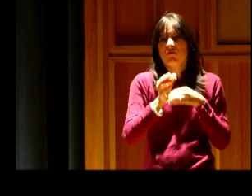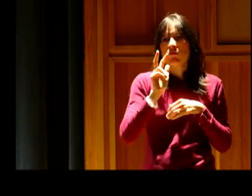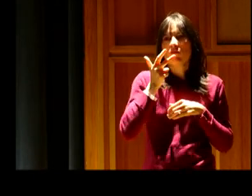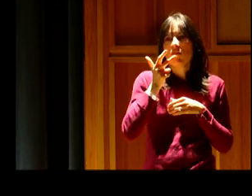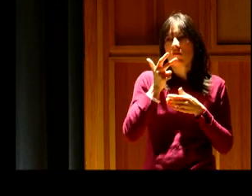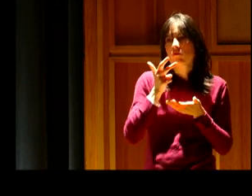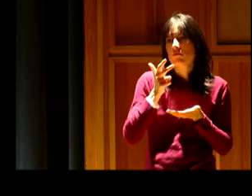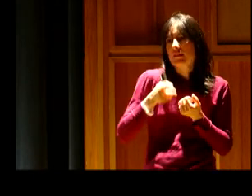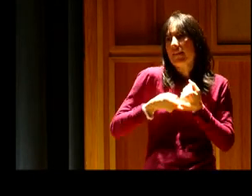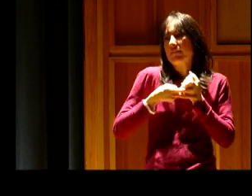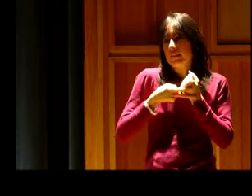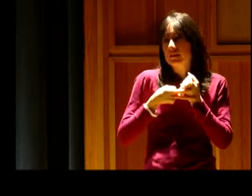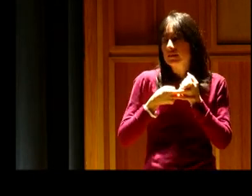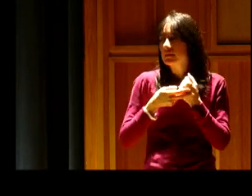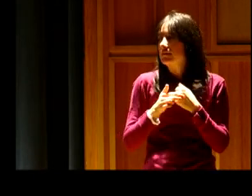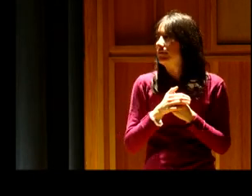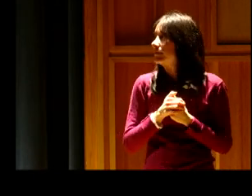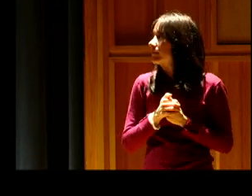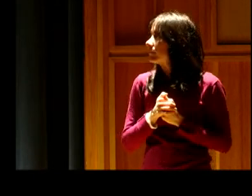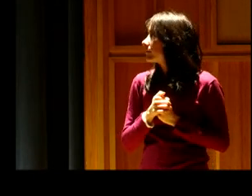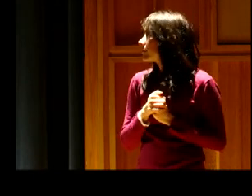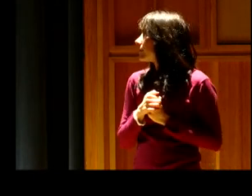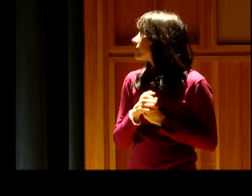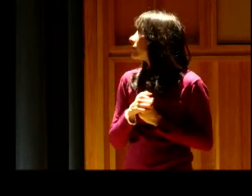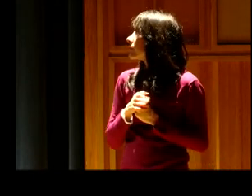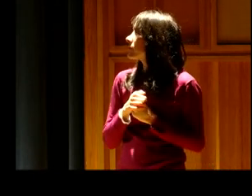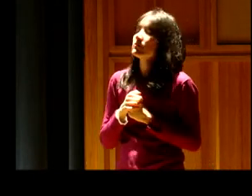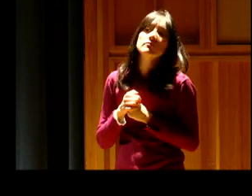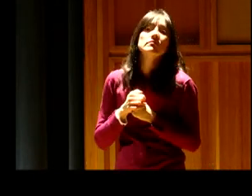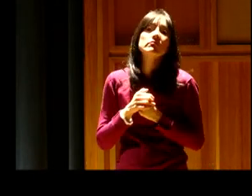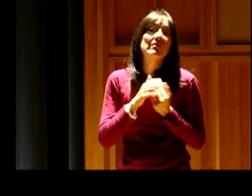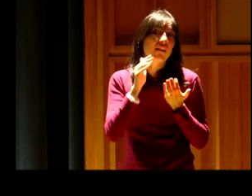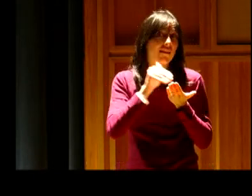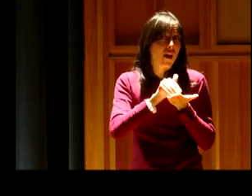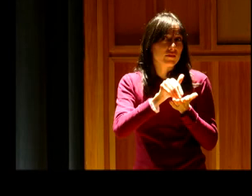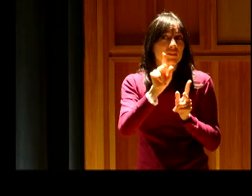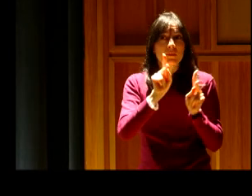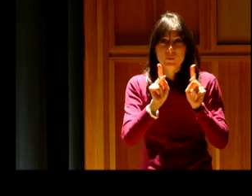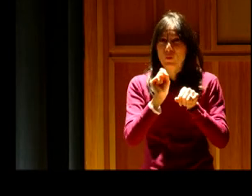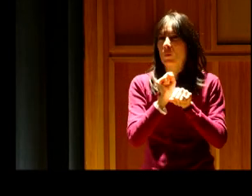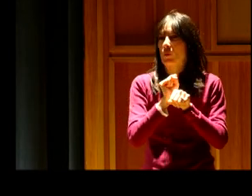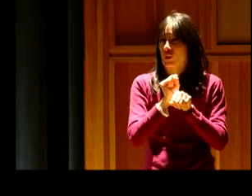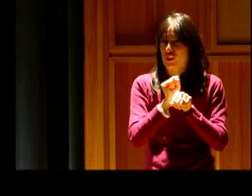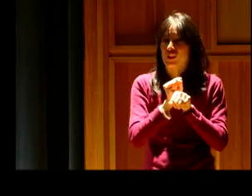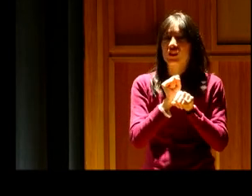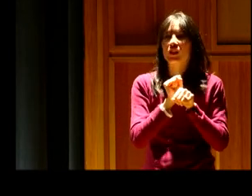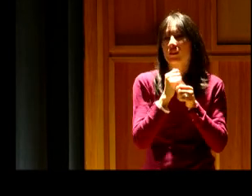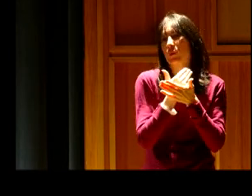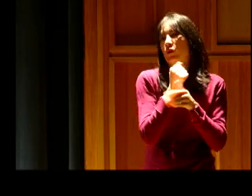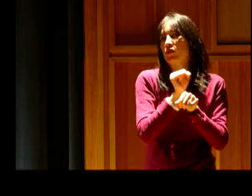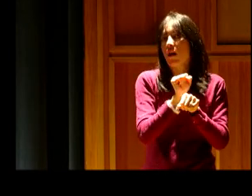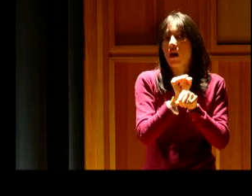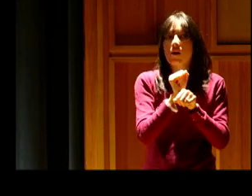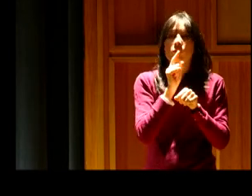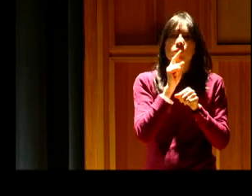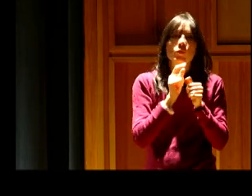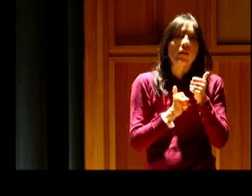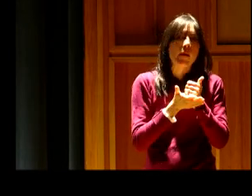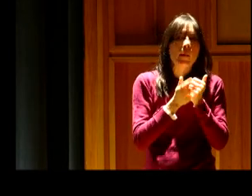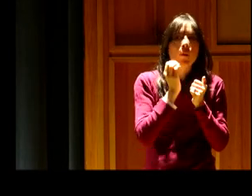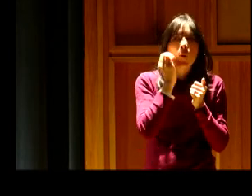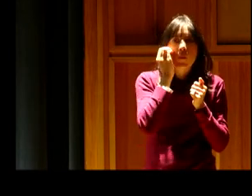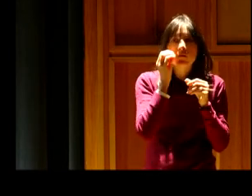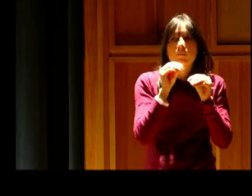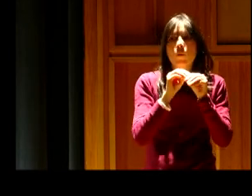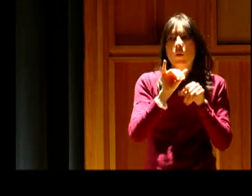avoid. We've put thousands, if not millions, of people to work, weatherizing homes, replacing old equipment, because